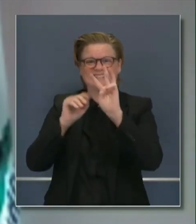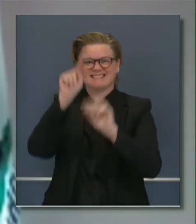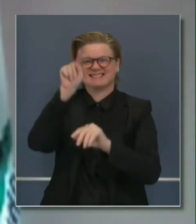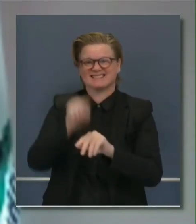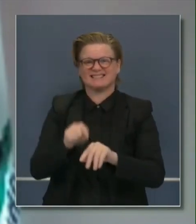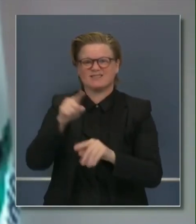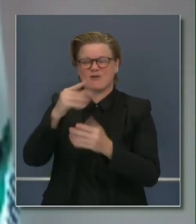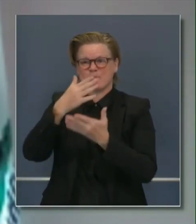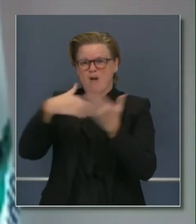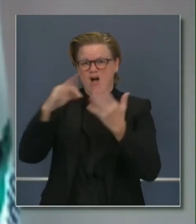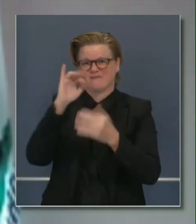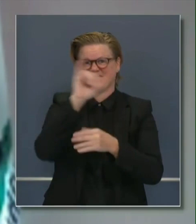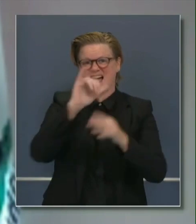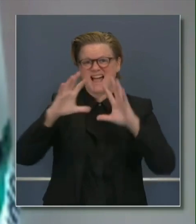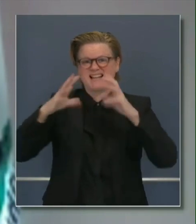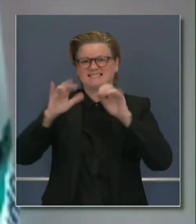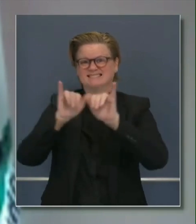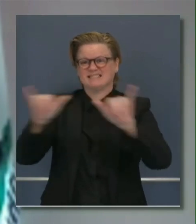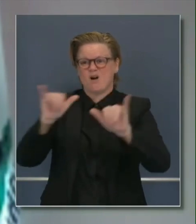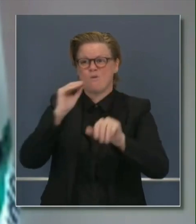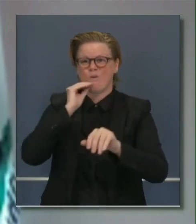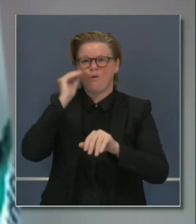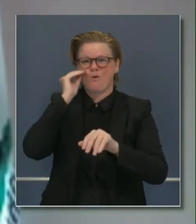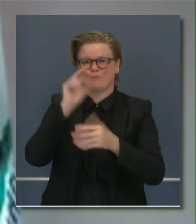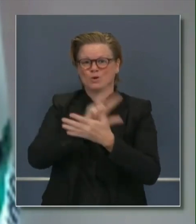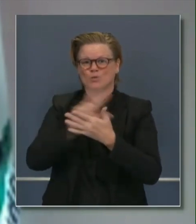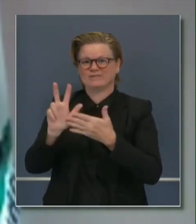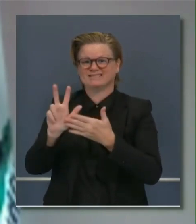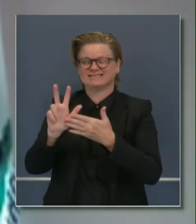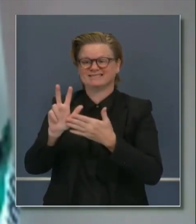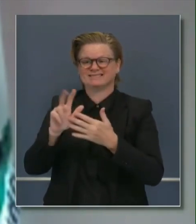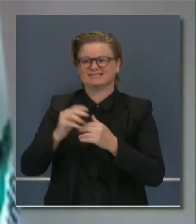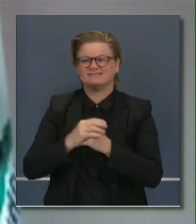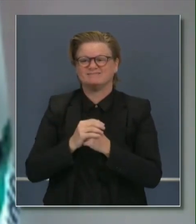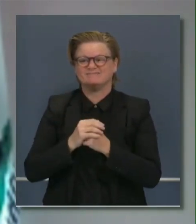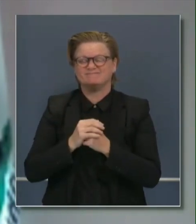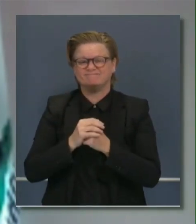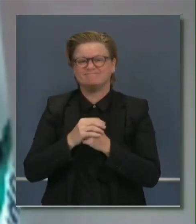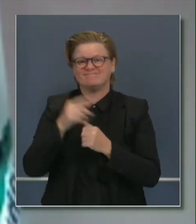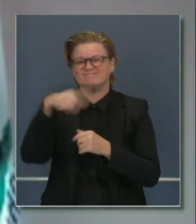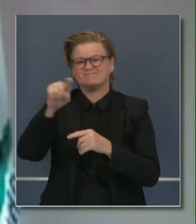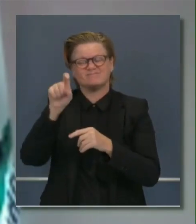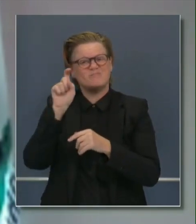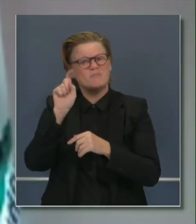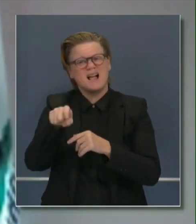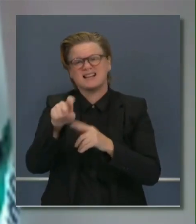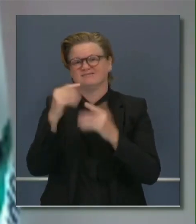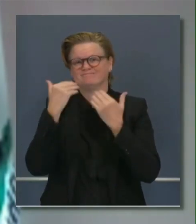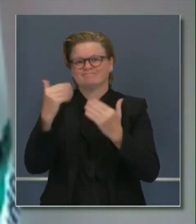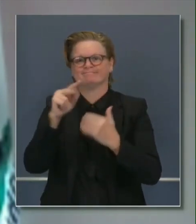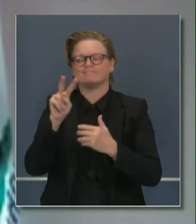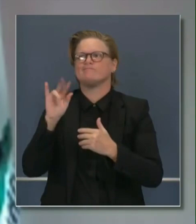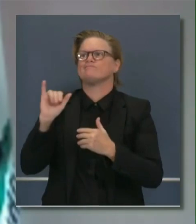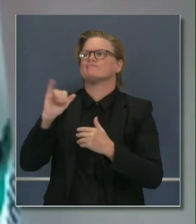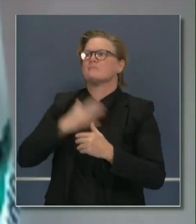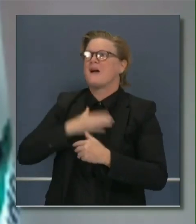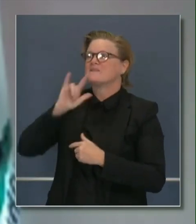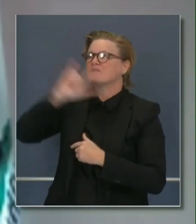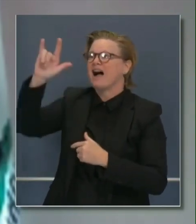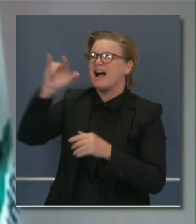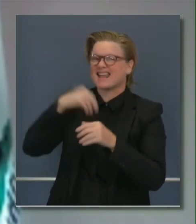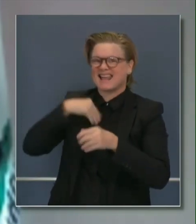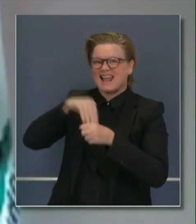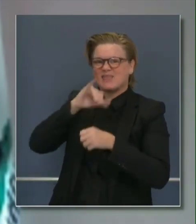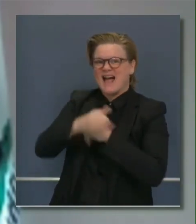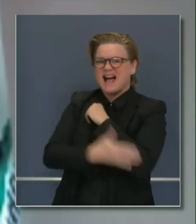the order is in place, we're actually asking you to restrict that travel, cancel plans, make sure that you